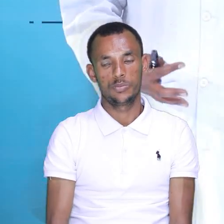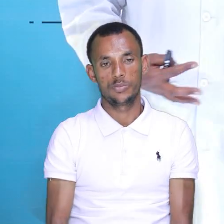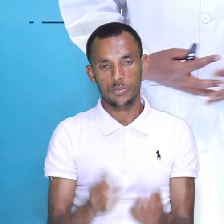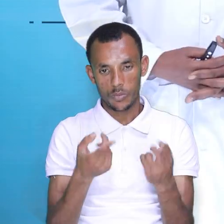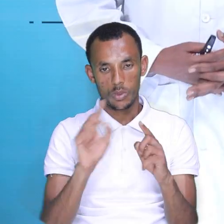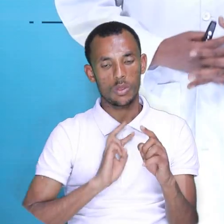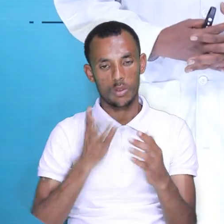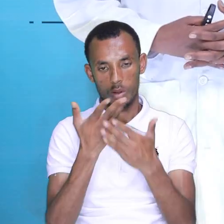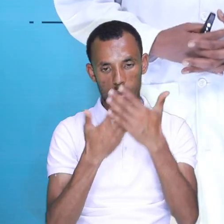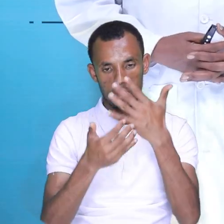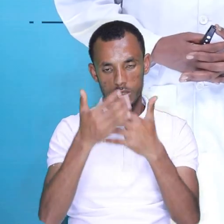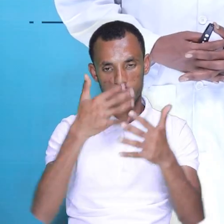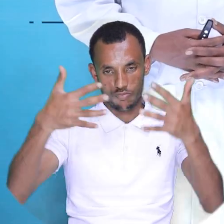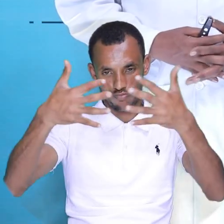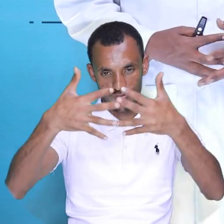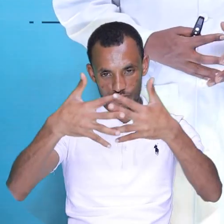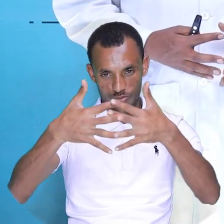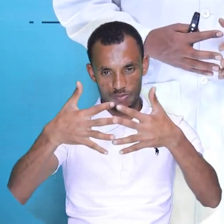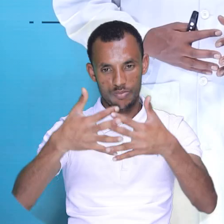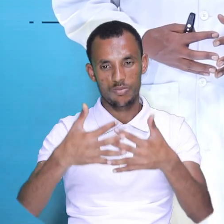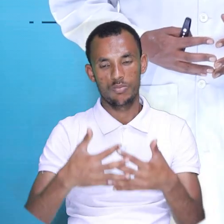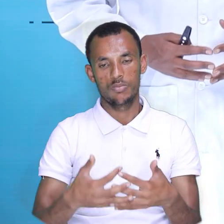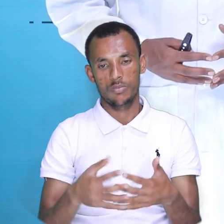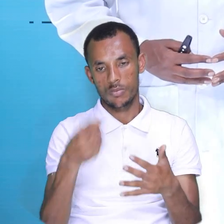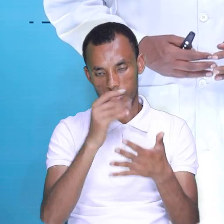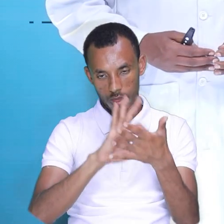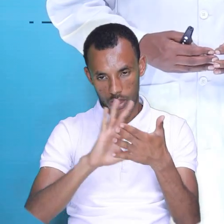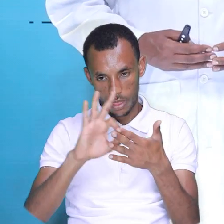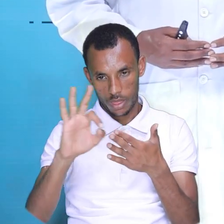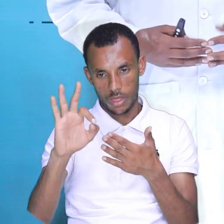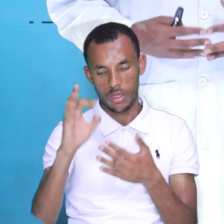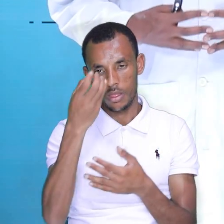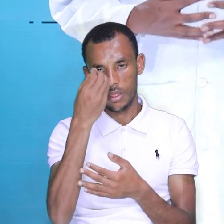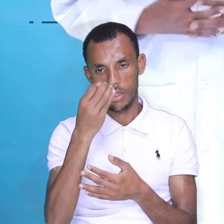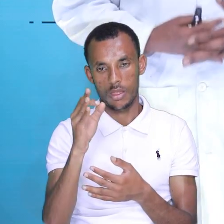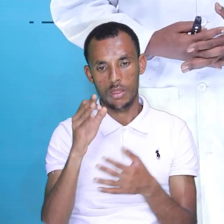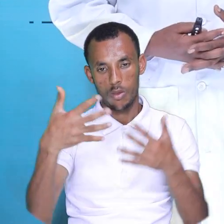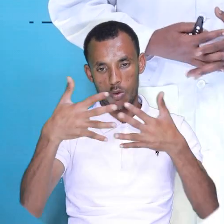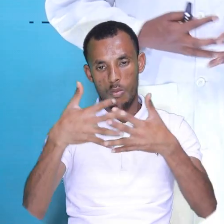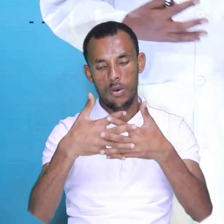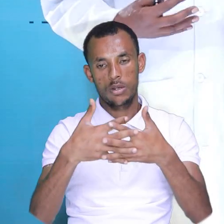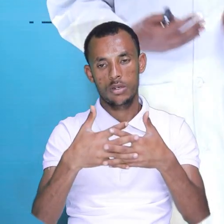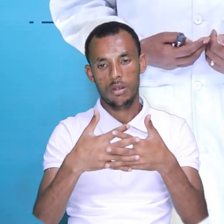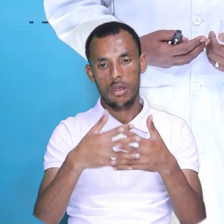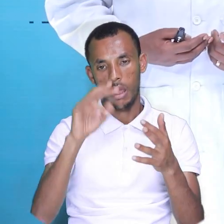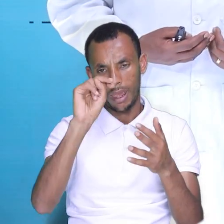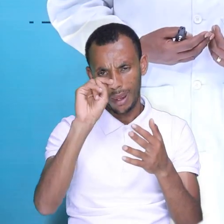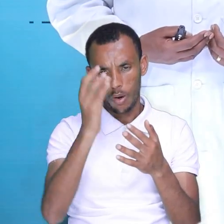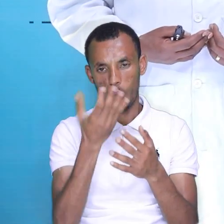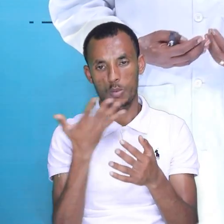When we are discussing about combination, the number of combinations of n